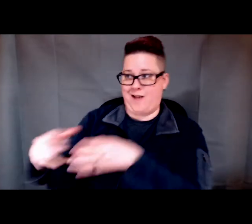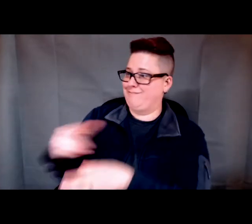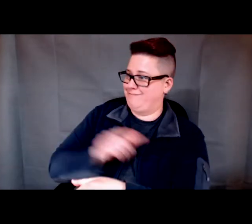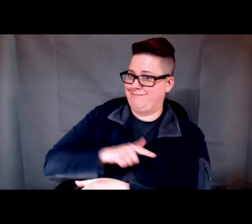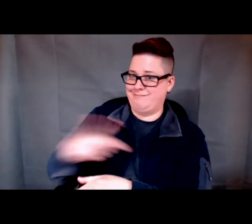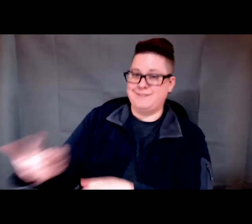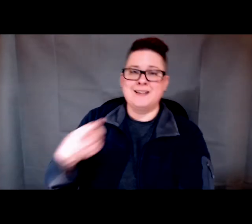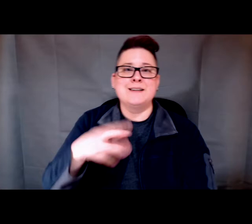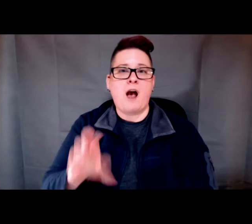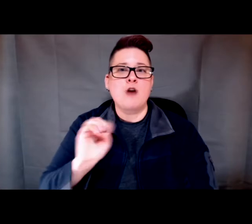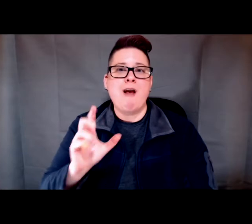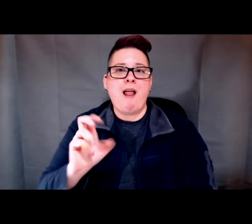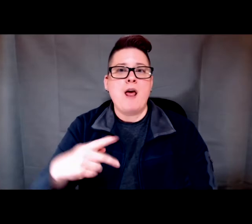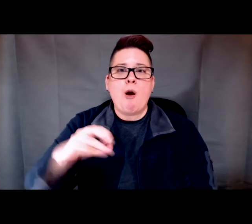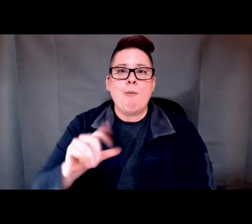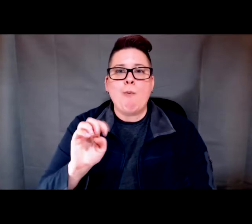Dr. Ellen Poleshuck.